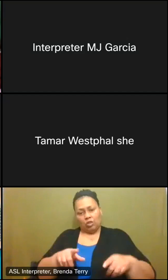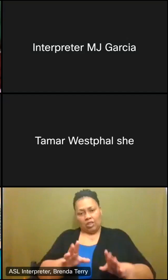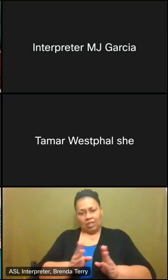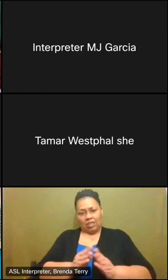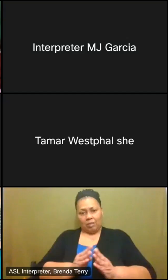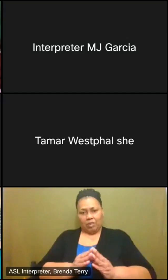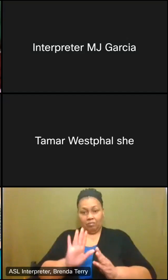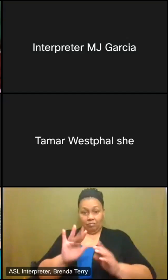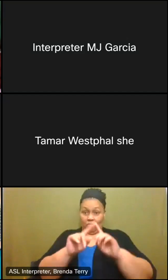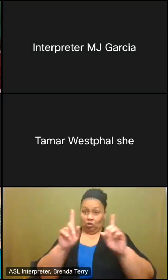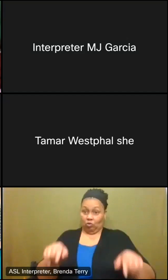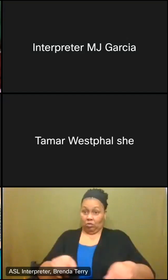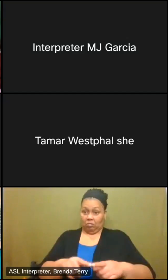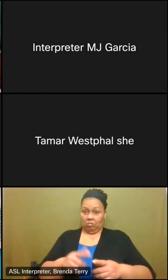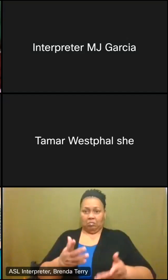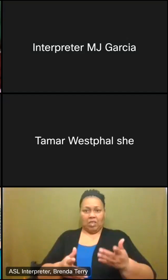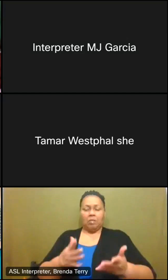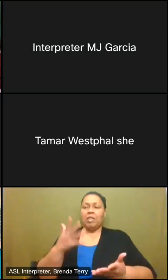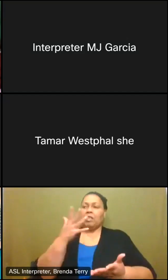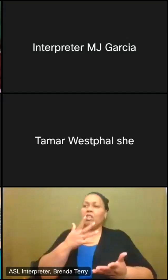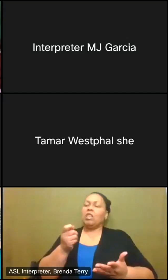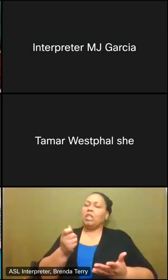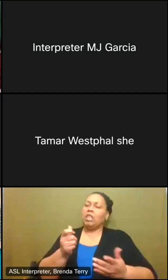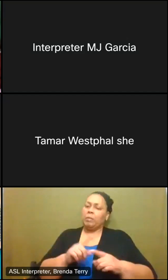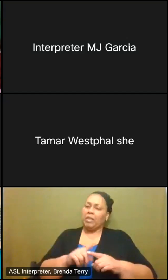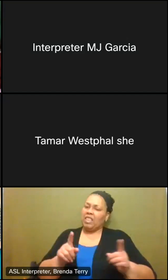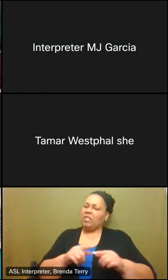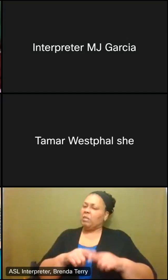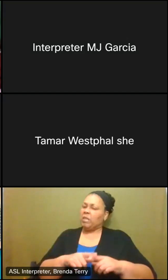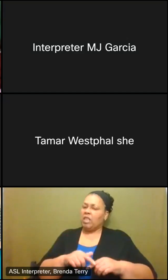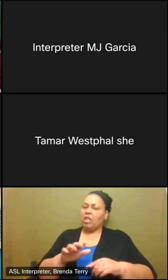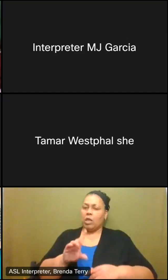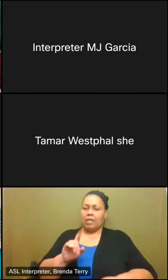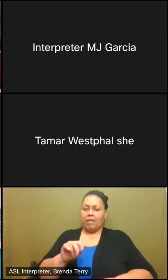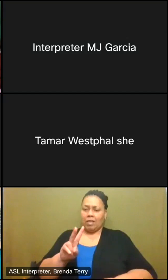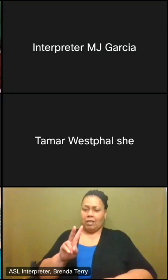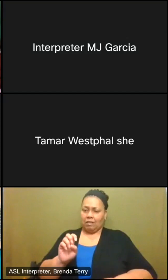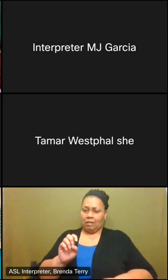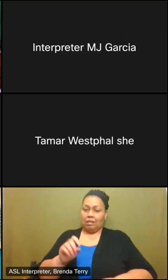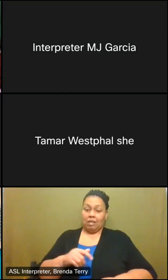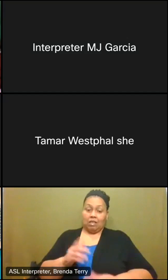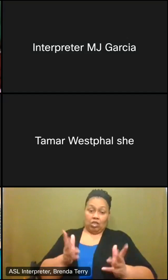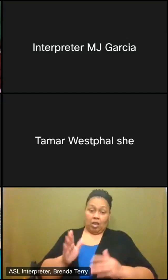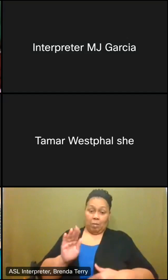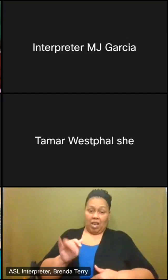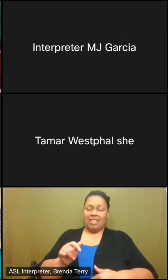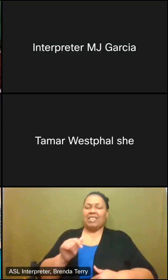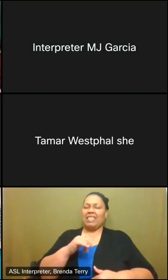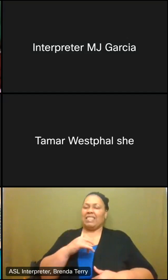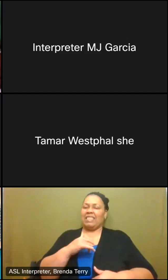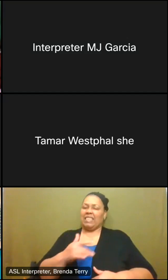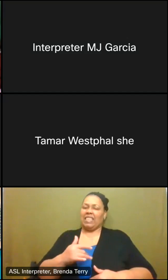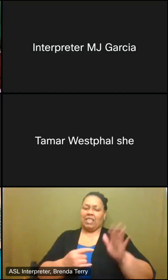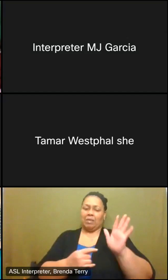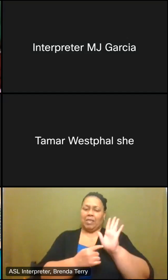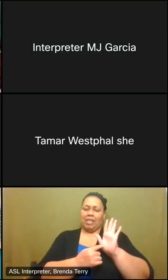little different depending on what kind of device you're using. Usually the chat box can be found at the bottom right of the